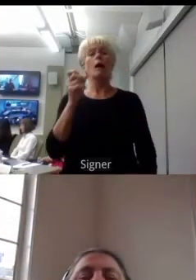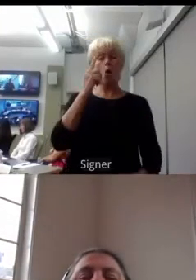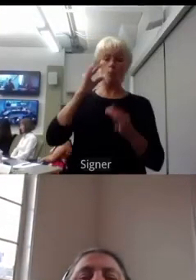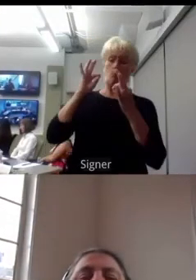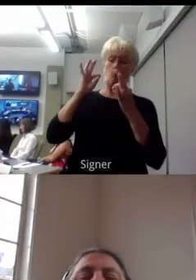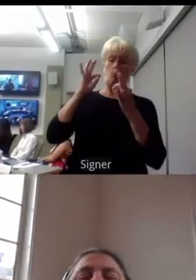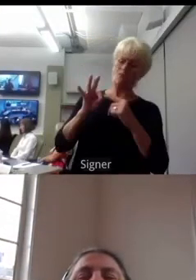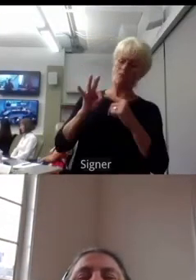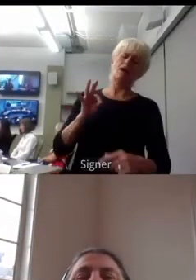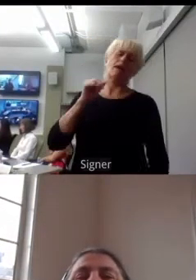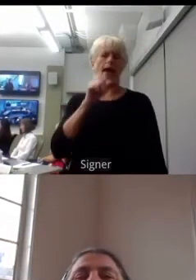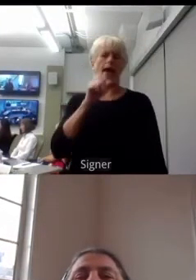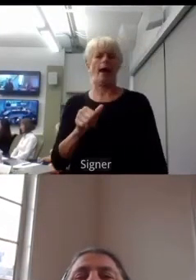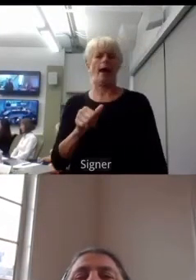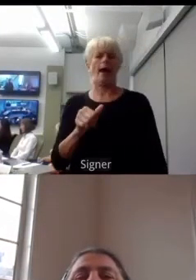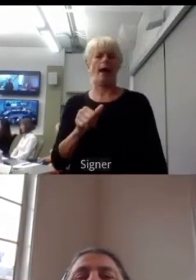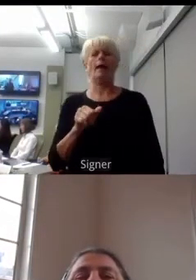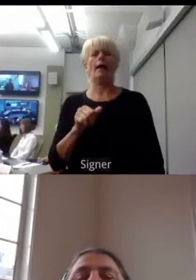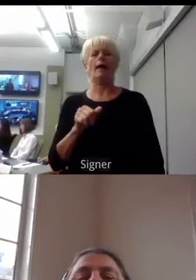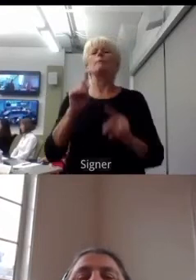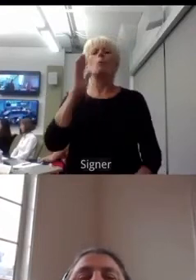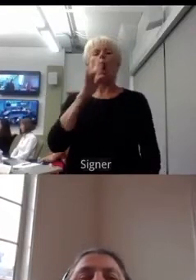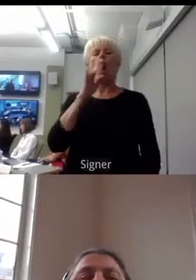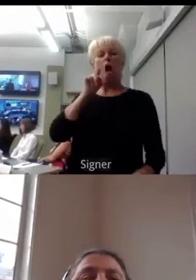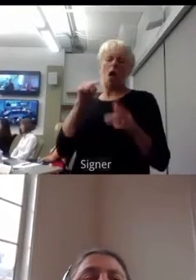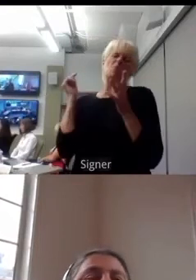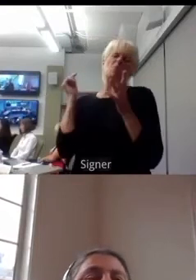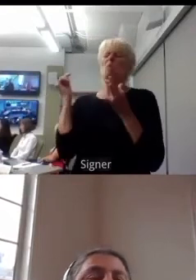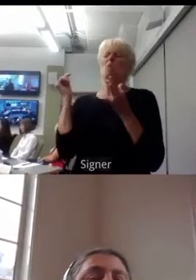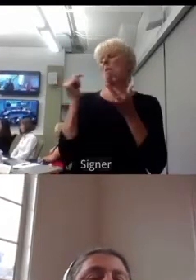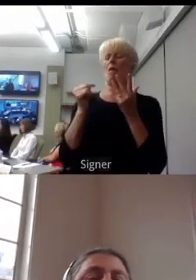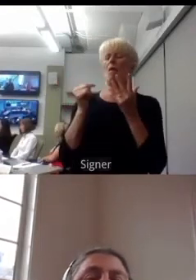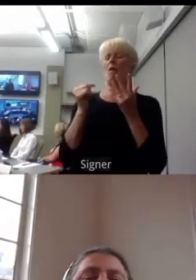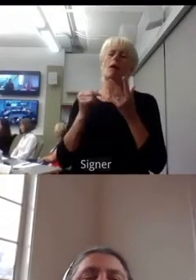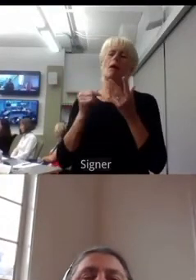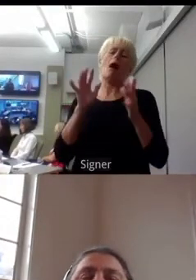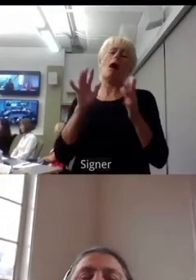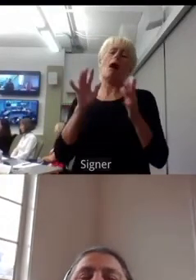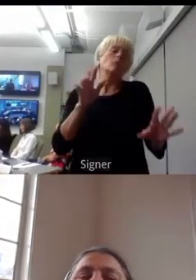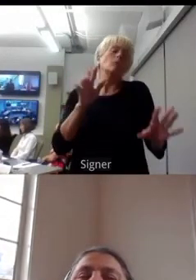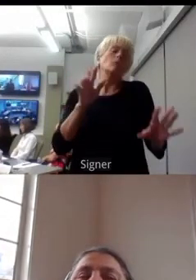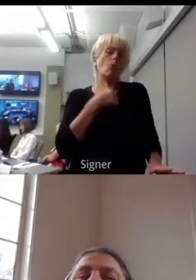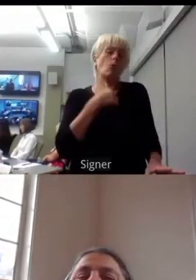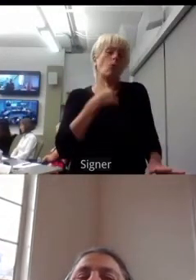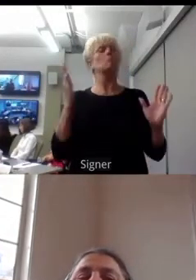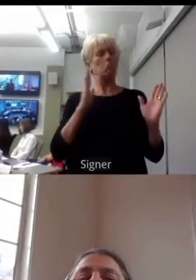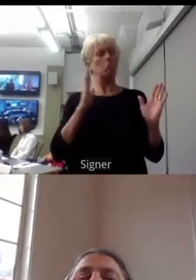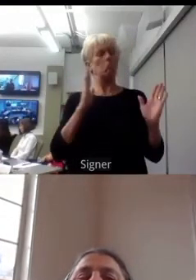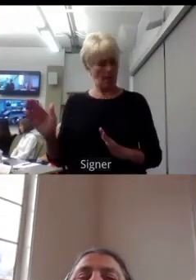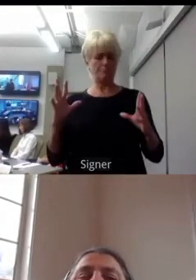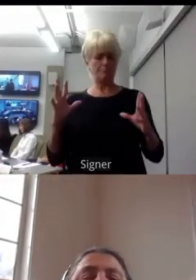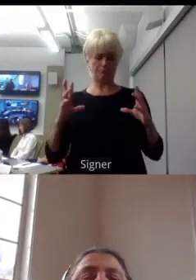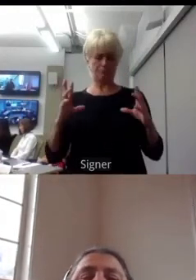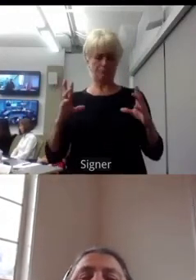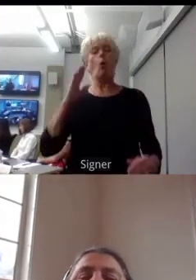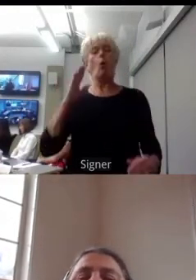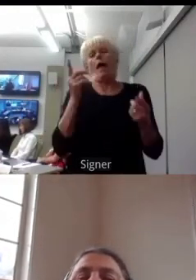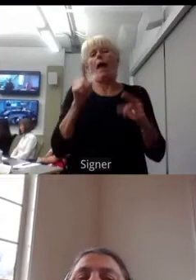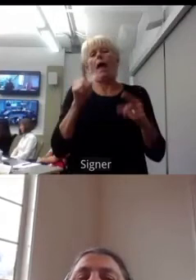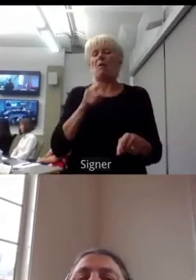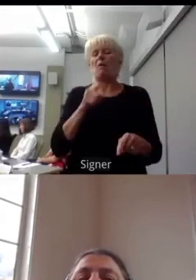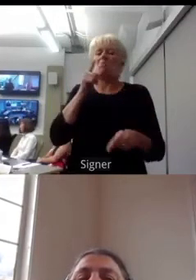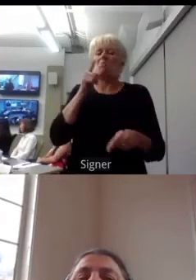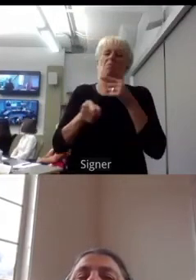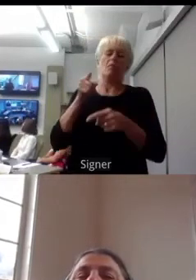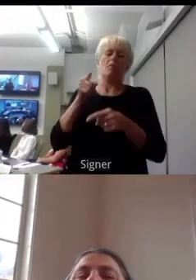and we should just plan for that and prepare for that and accept that that's going to happen. And when it happens, we're going to try to deal with it and do